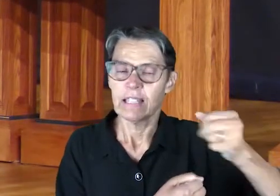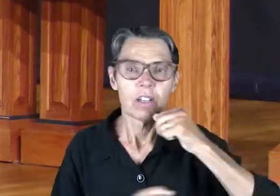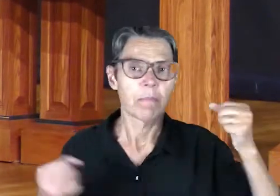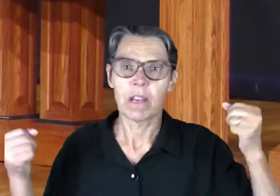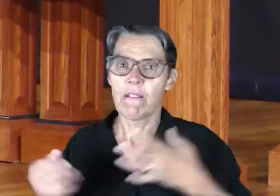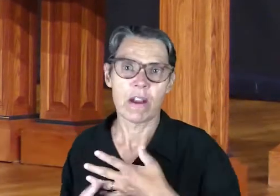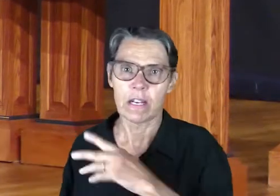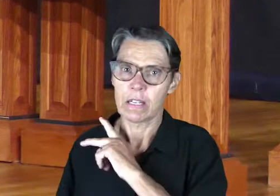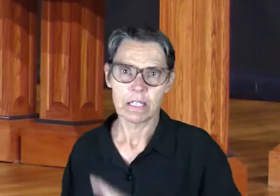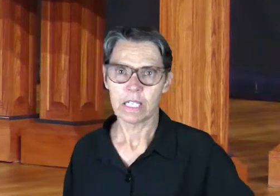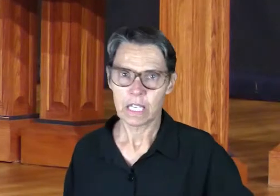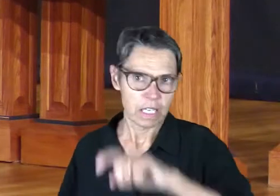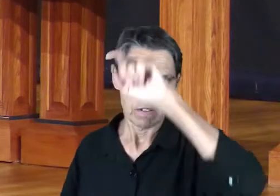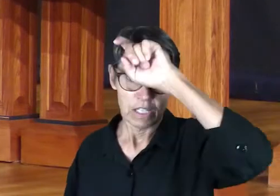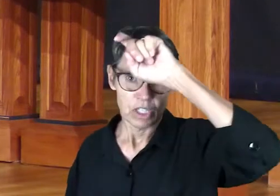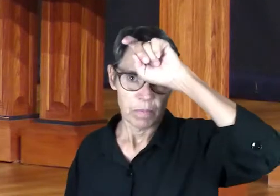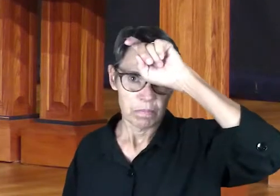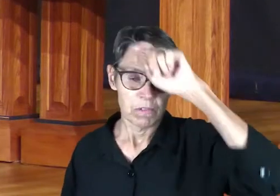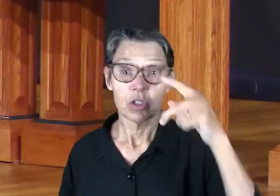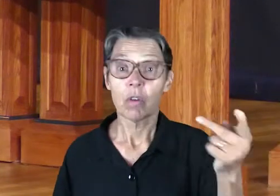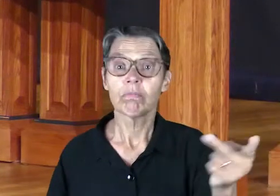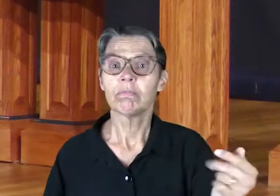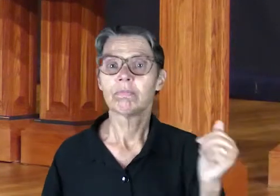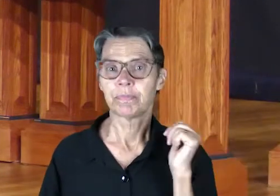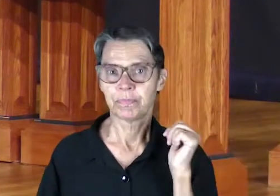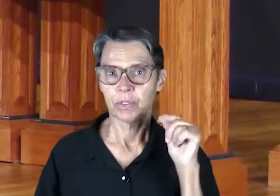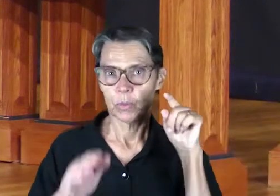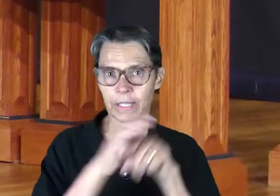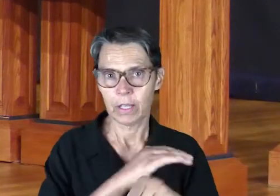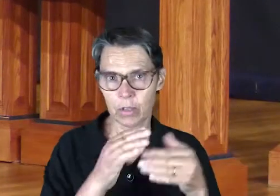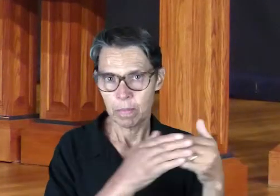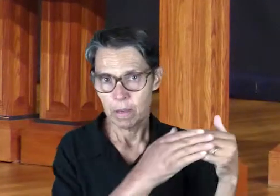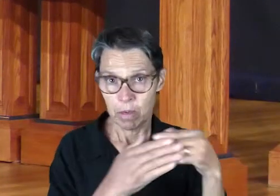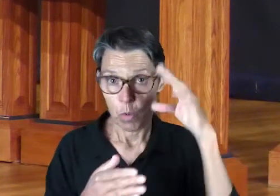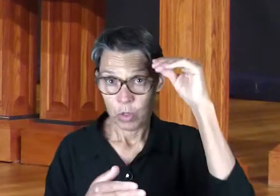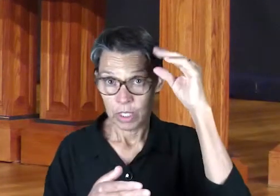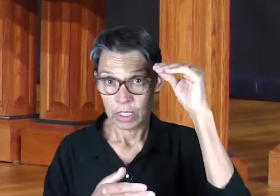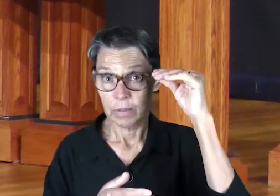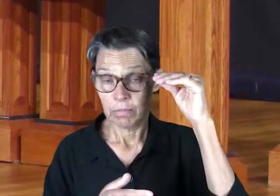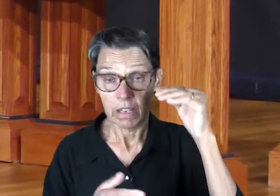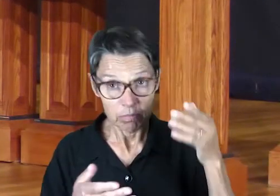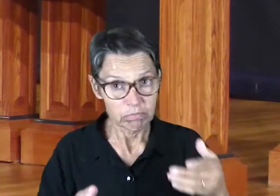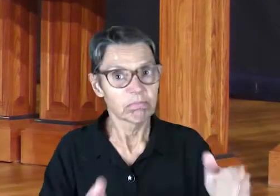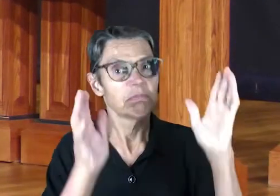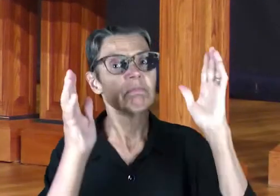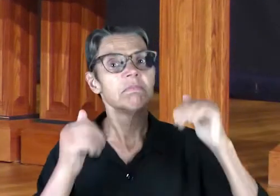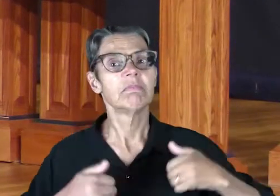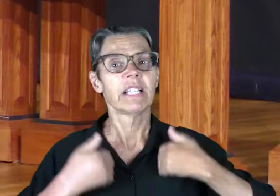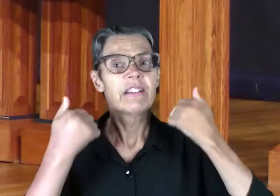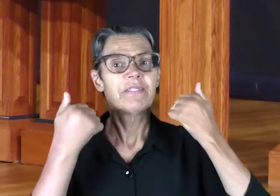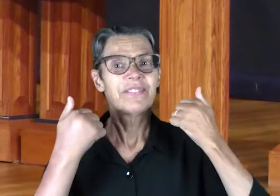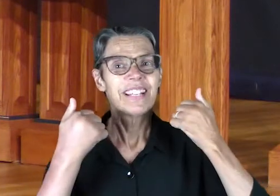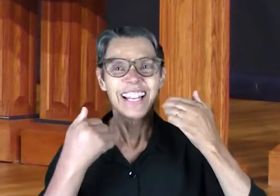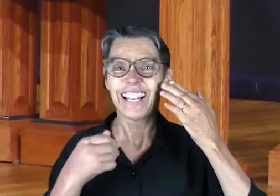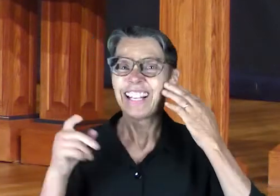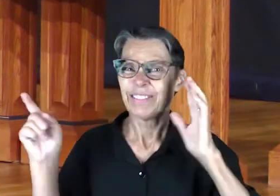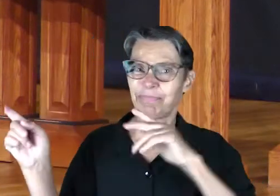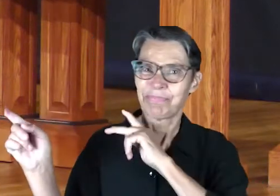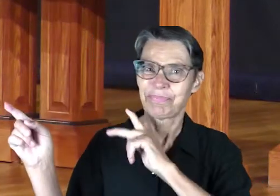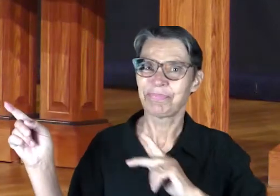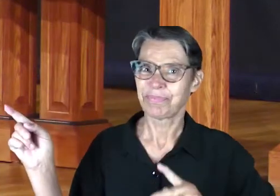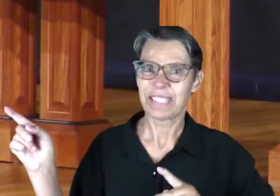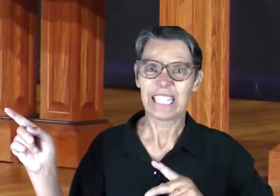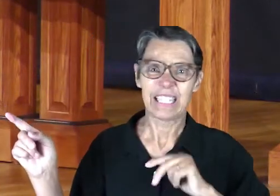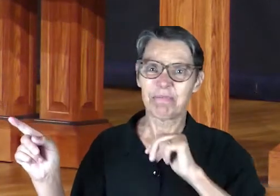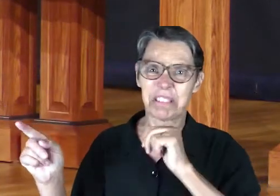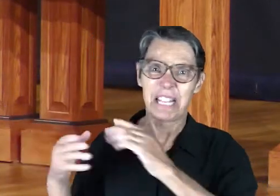the king of Egypt and not to kill the infant baby boys when they were born, but instead to let them live. And as we know, the king